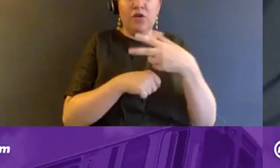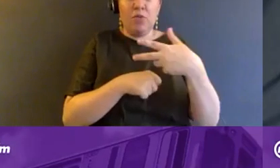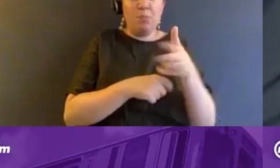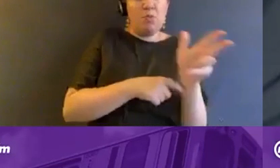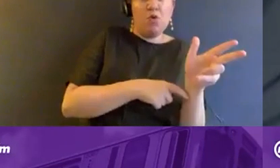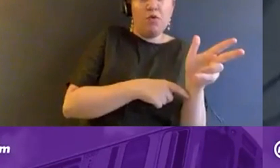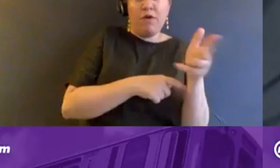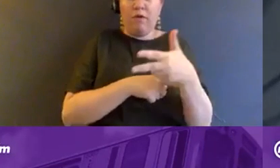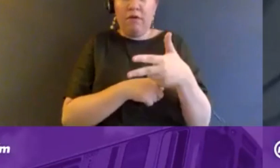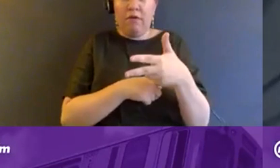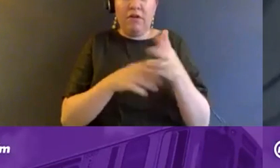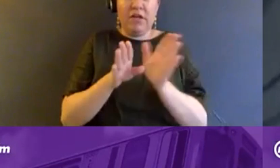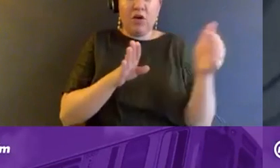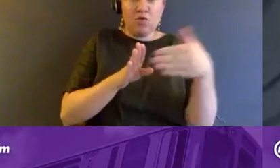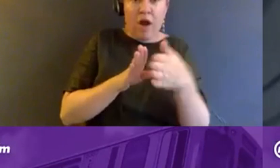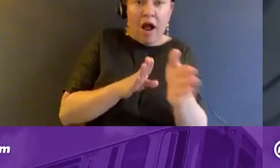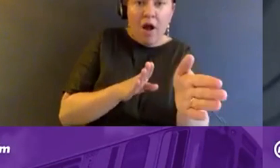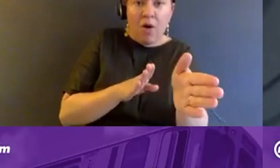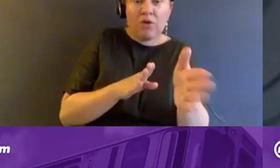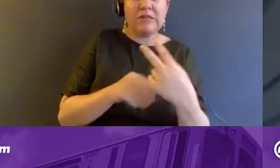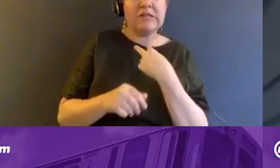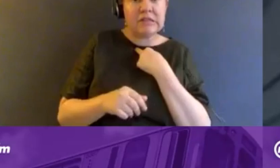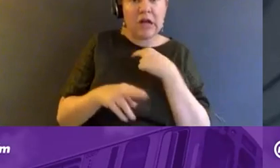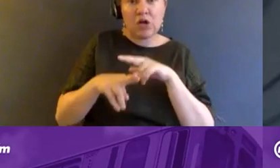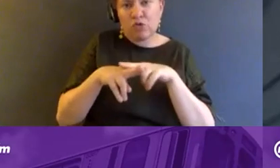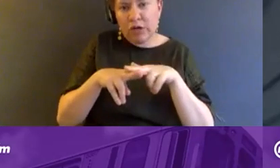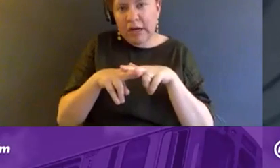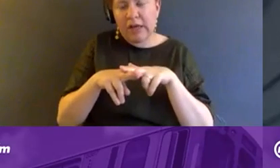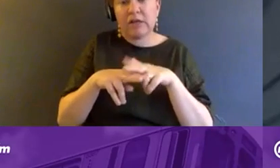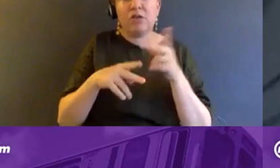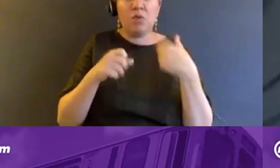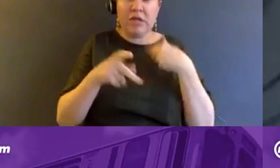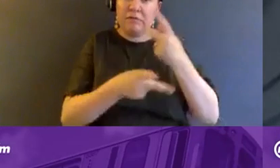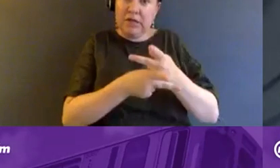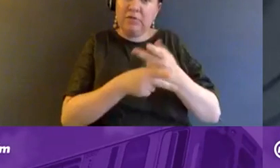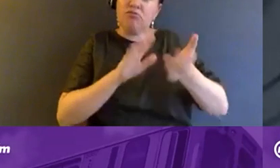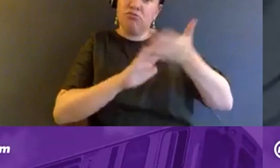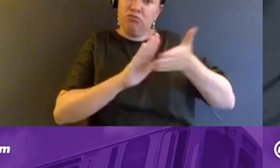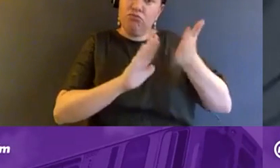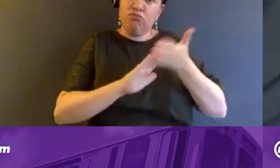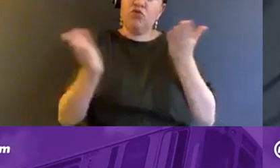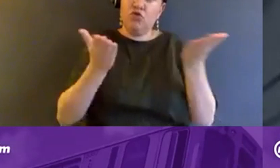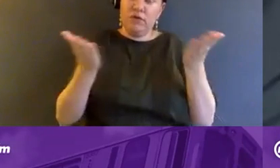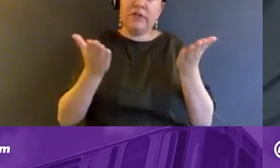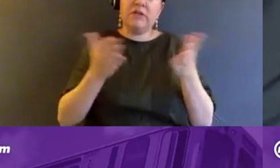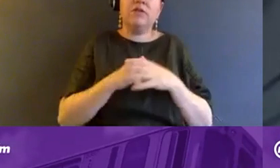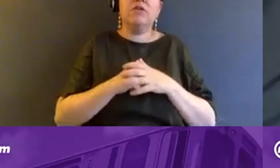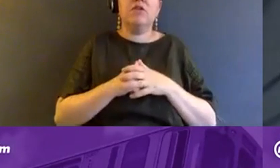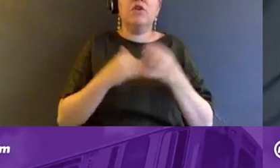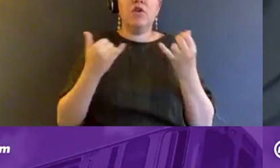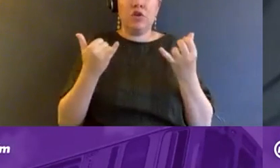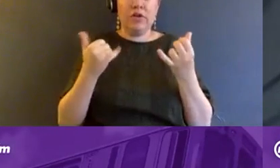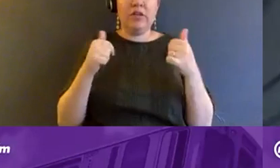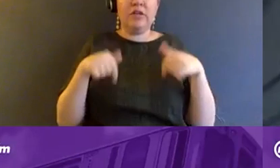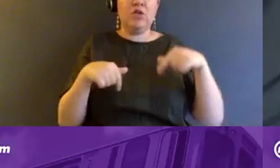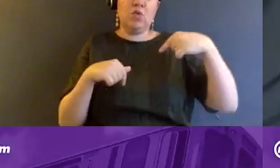to the other to get around a stalled train so that we can maintain service for our customers. Currently, this corridor